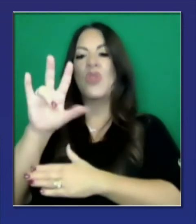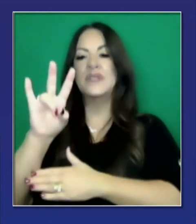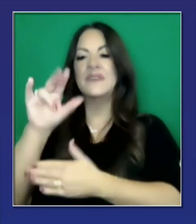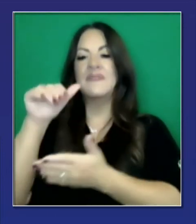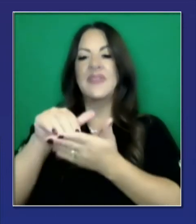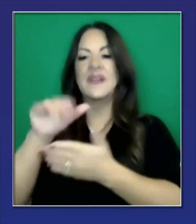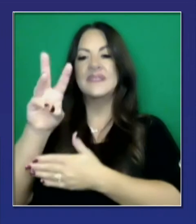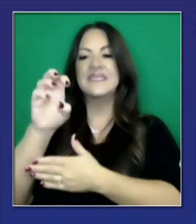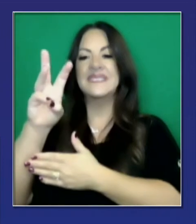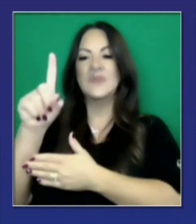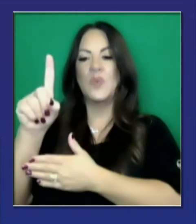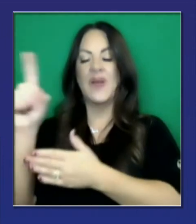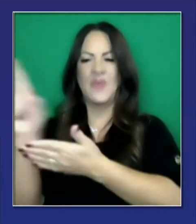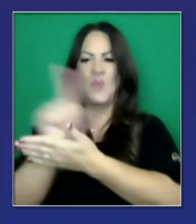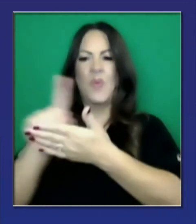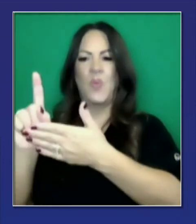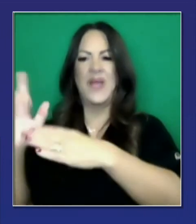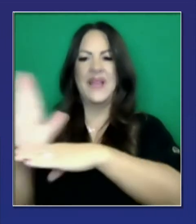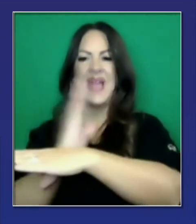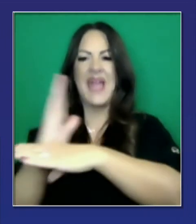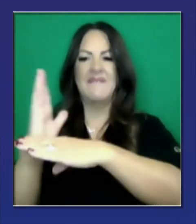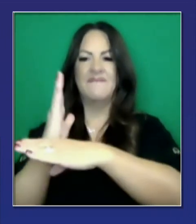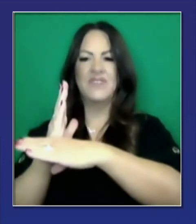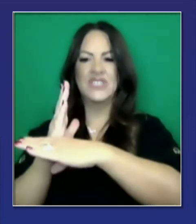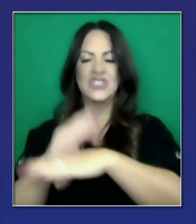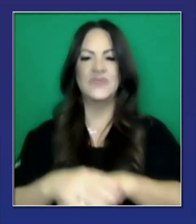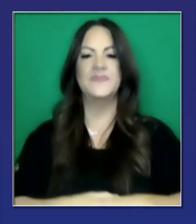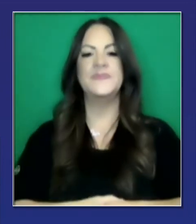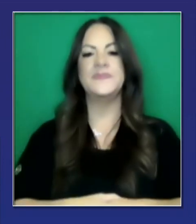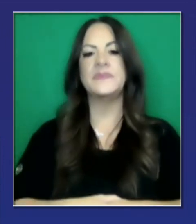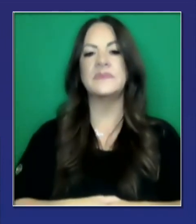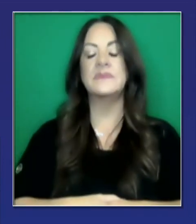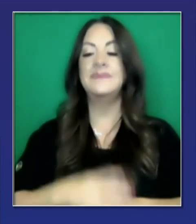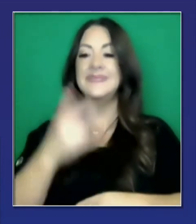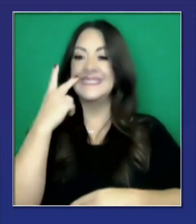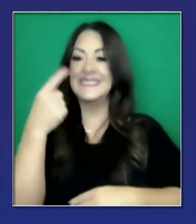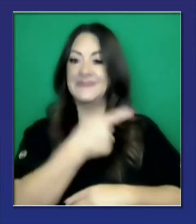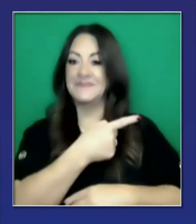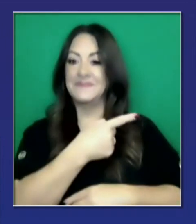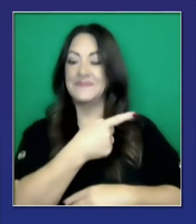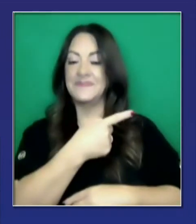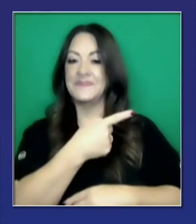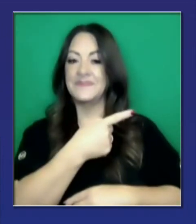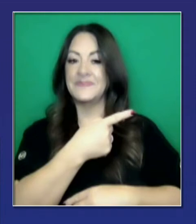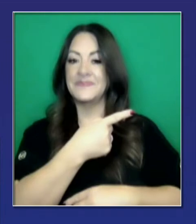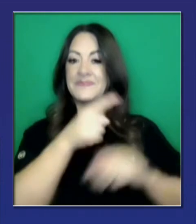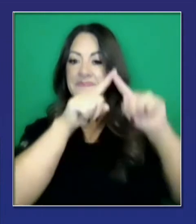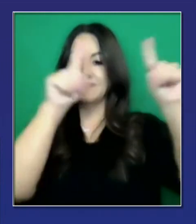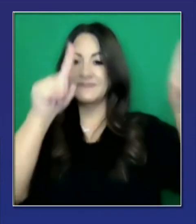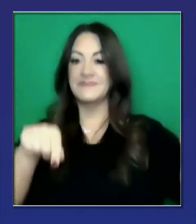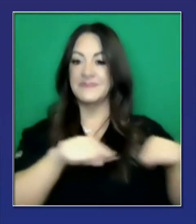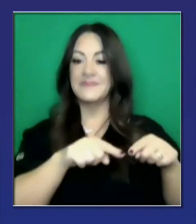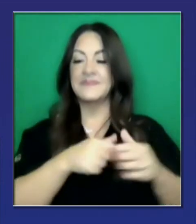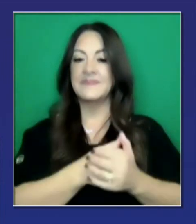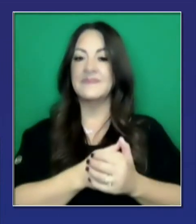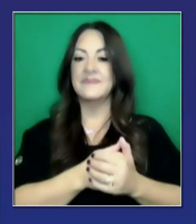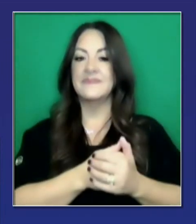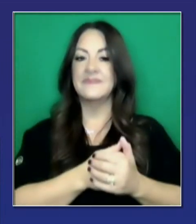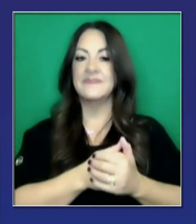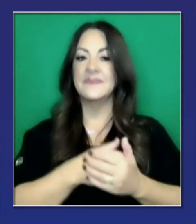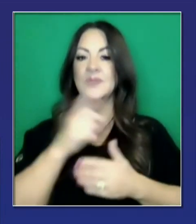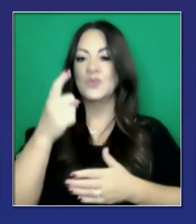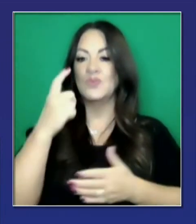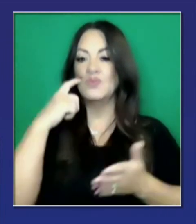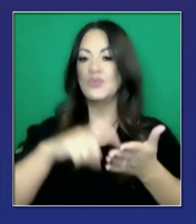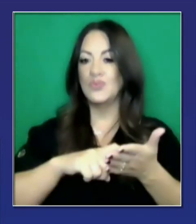37,661 is the 7-day case rate number. Here, take a look. Slide very familiar to many have tuned in the past. This